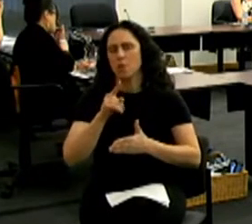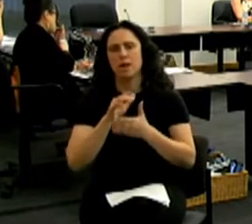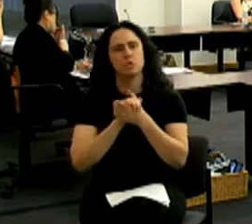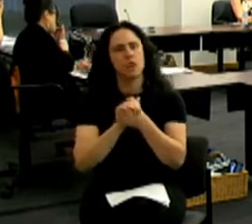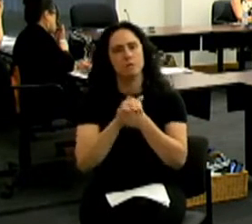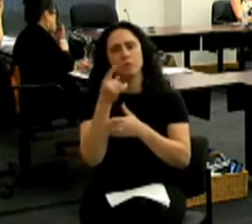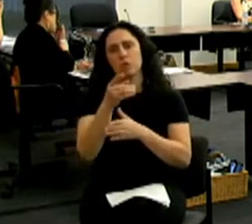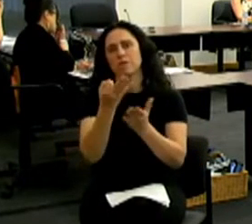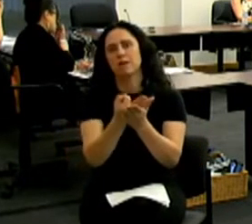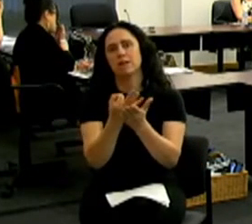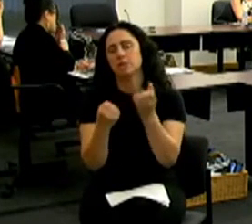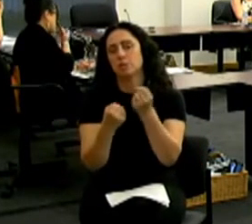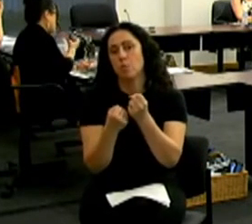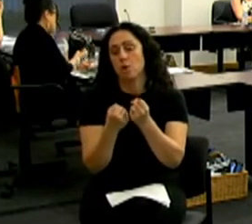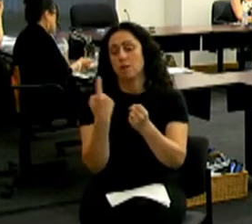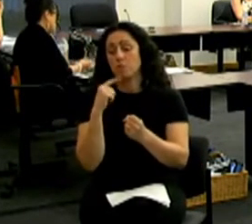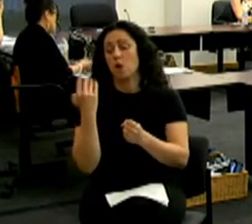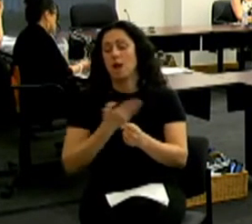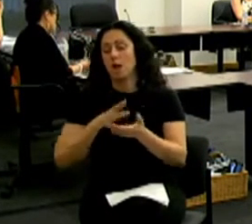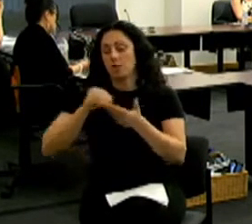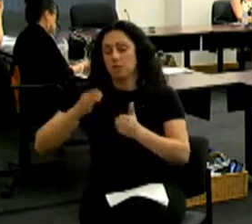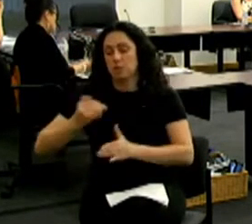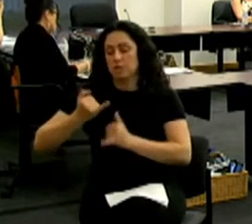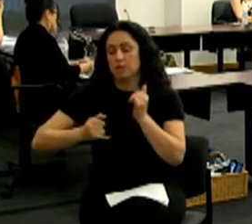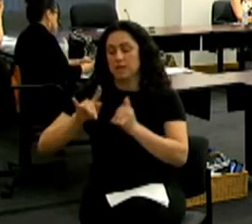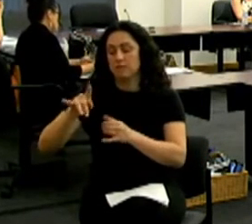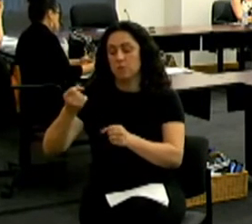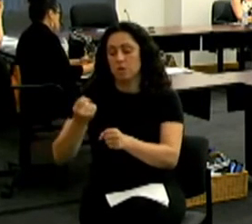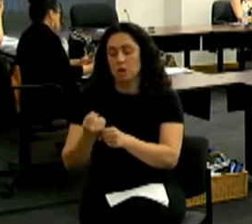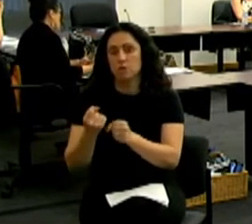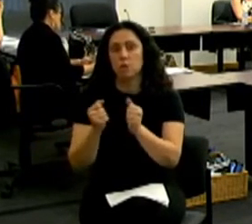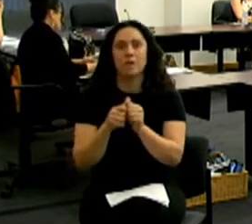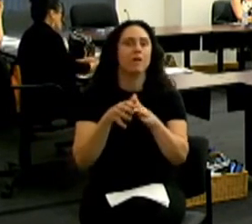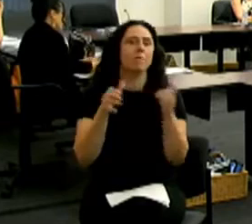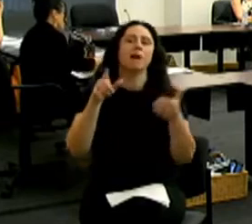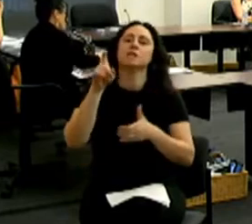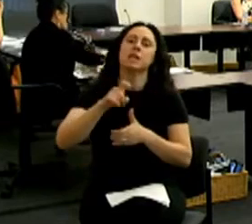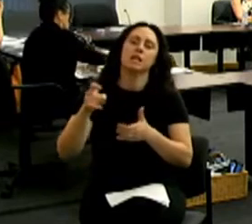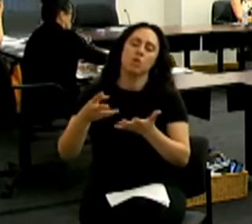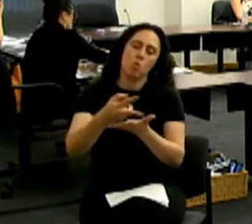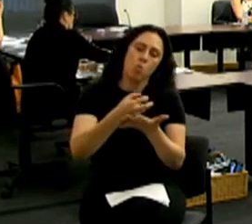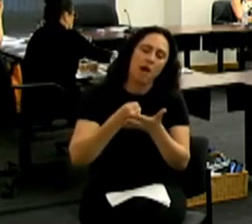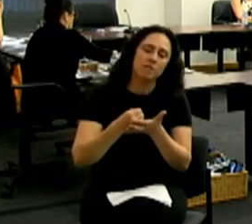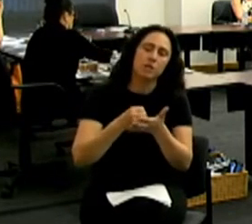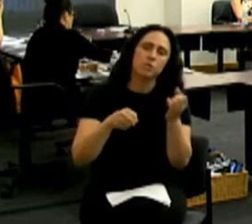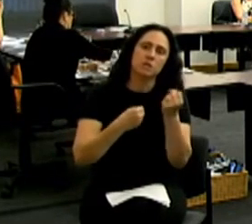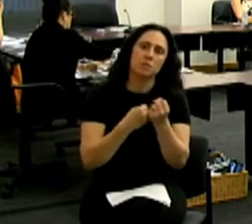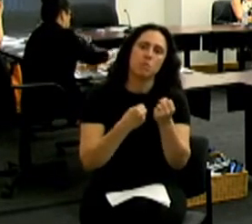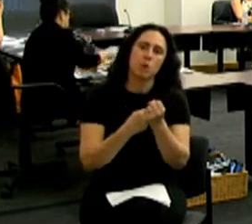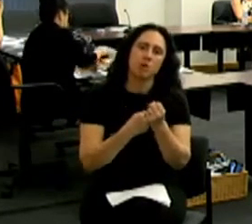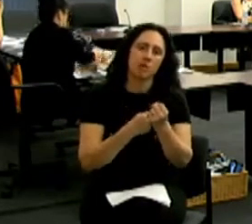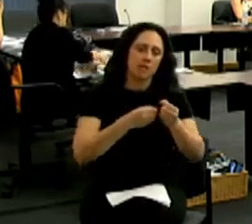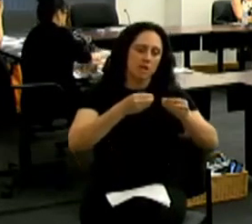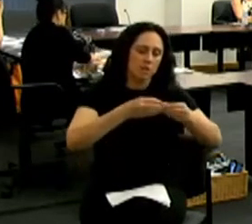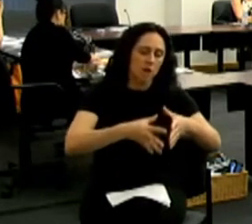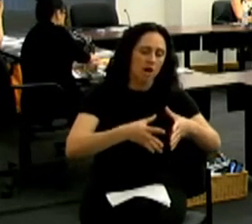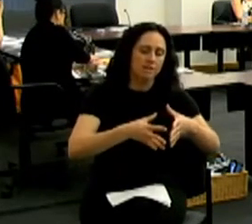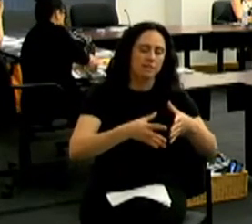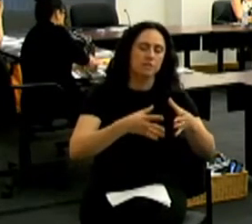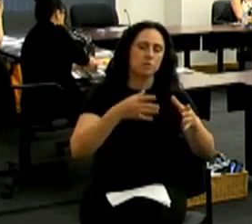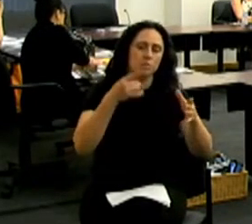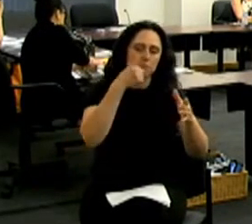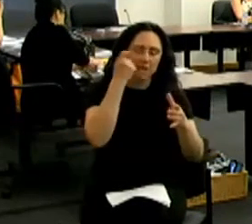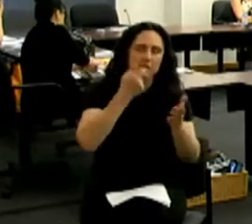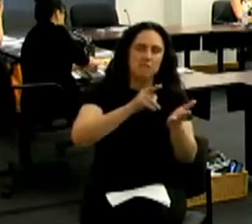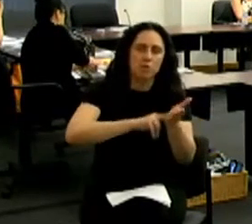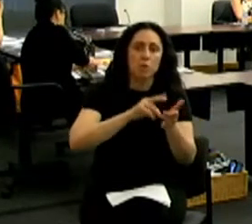for the financial support for our students over the past couple years, with the much needed revenue support to support loss due to enrollment, in addition